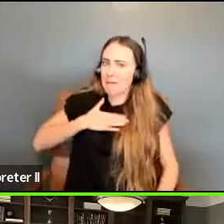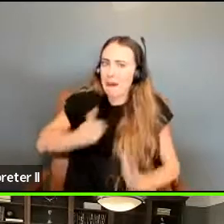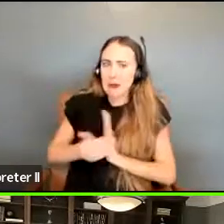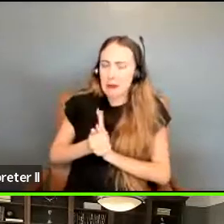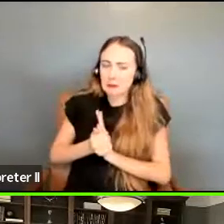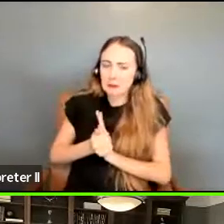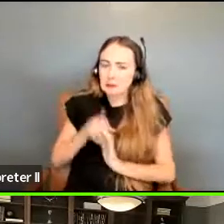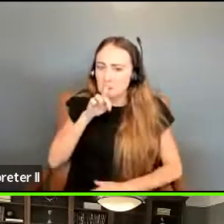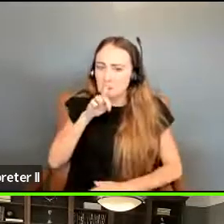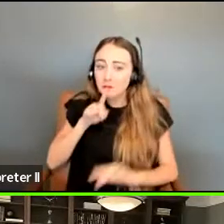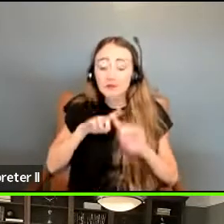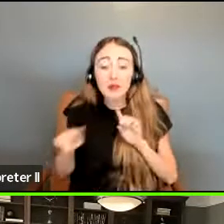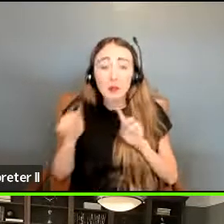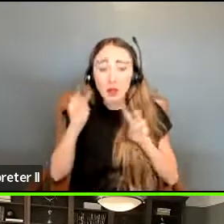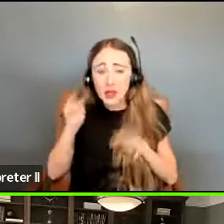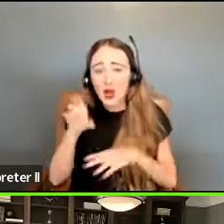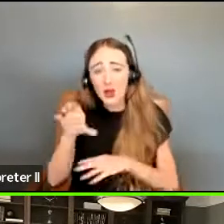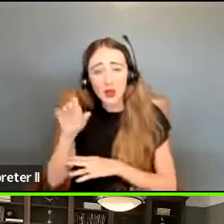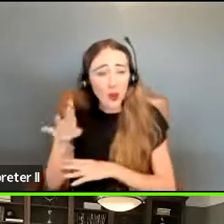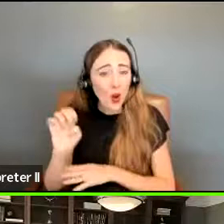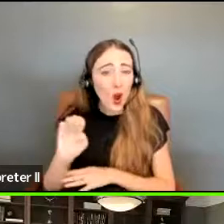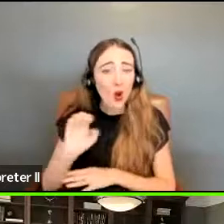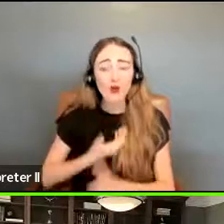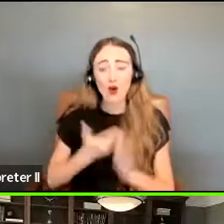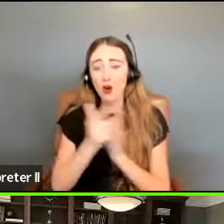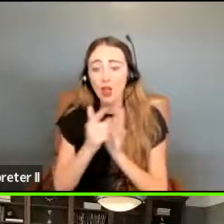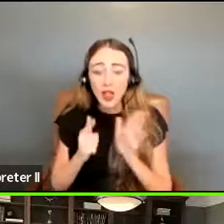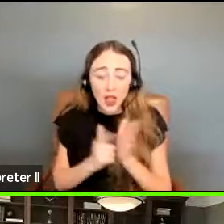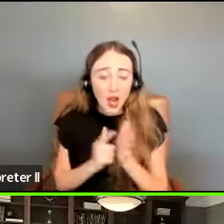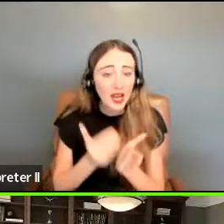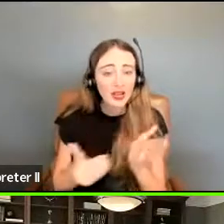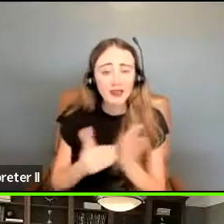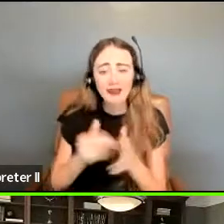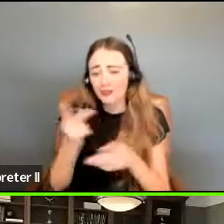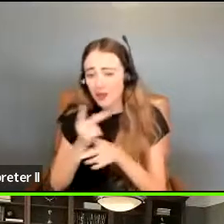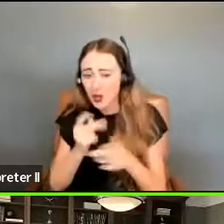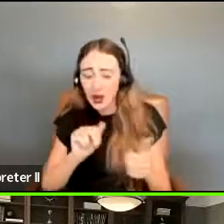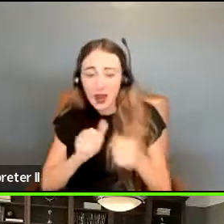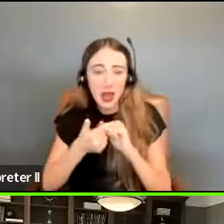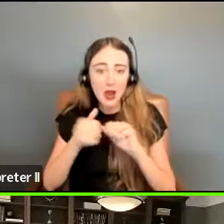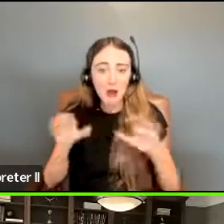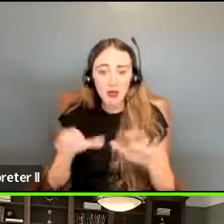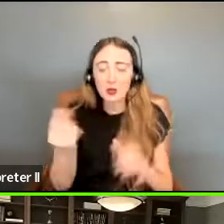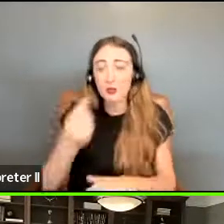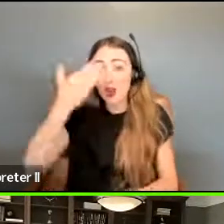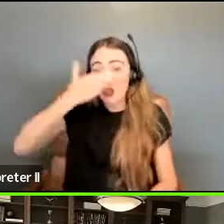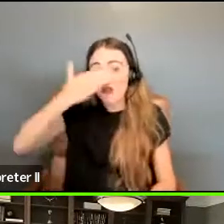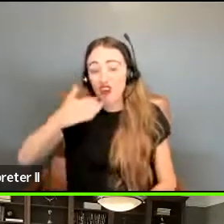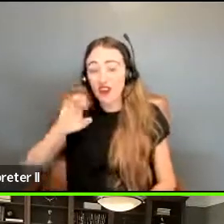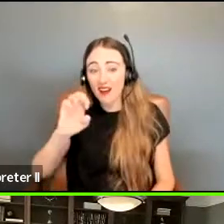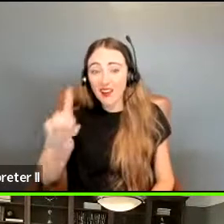our codes and our laws again, and also figure out ways we can do stuff on the front end to help people,